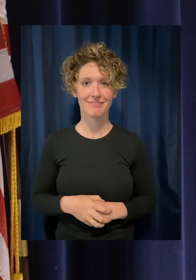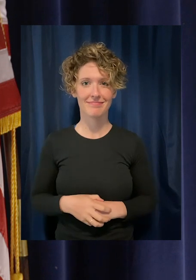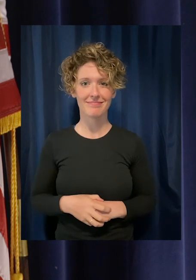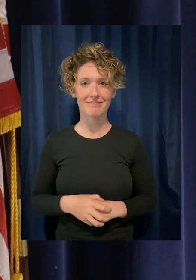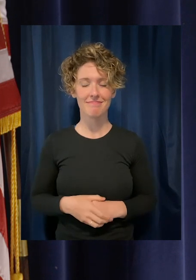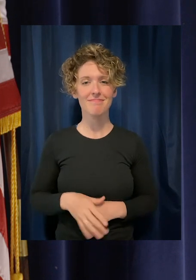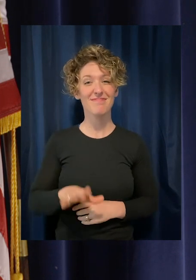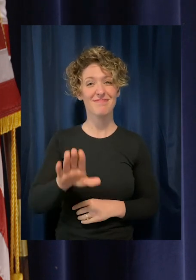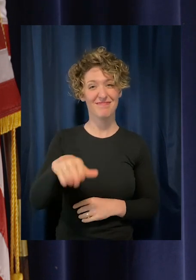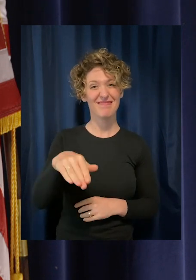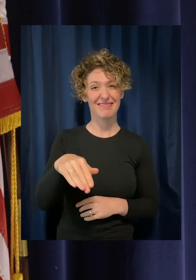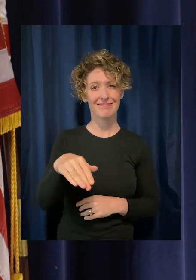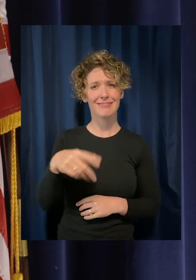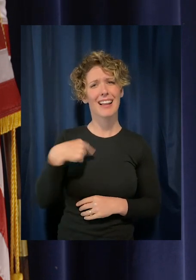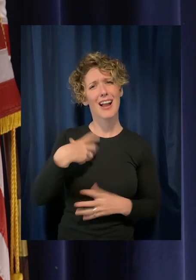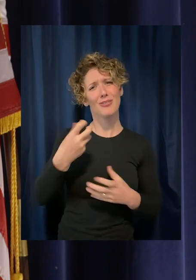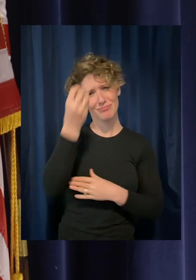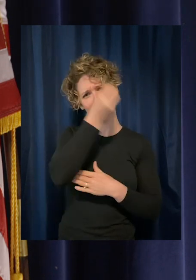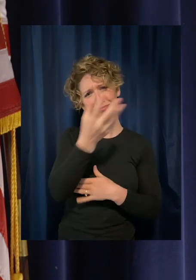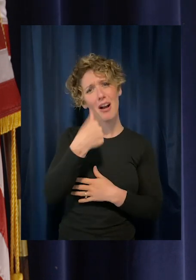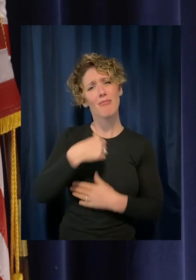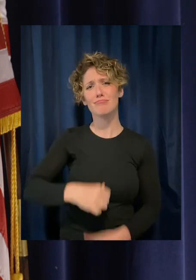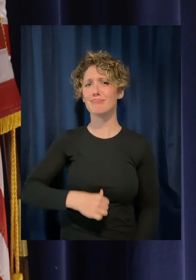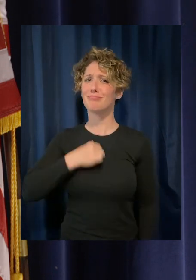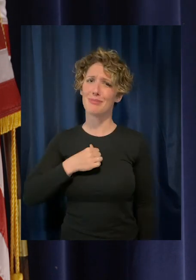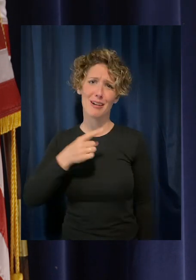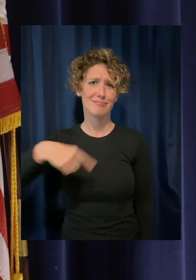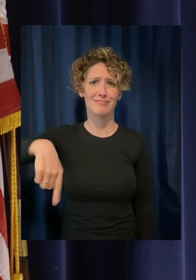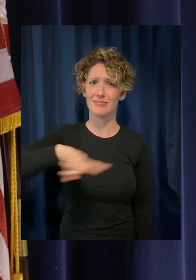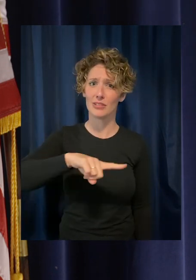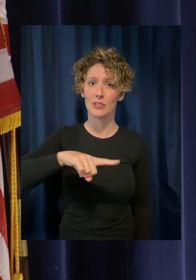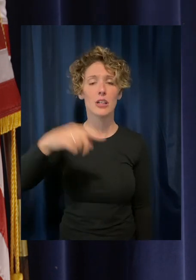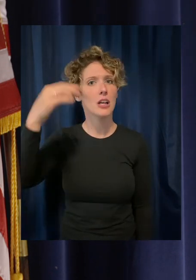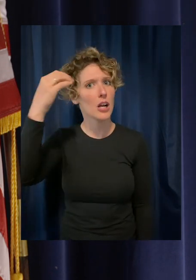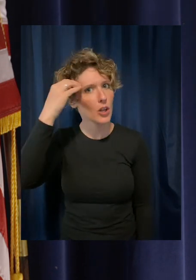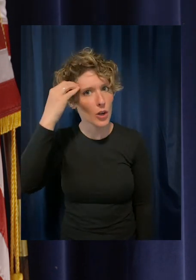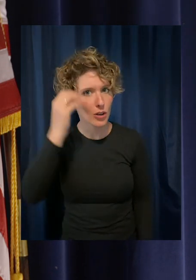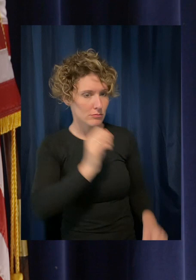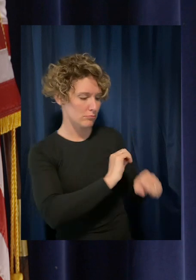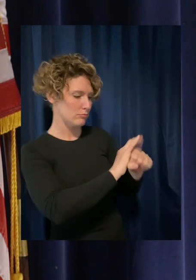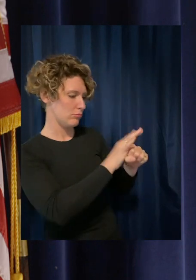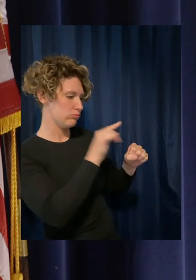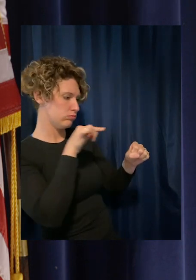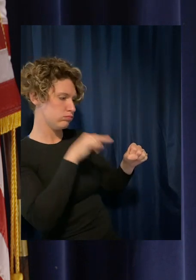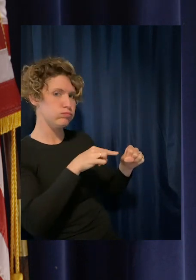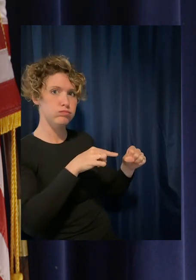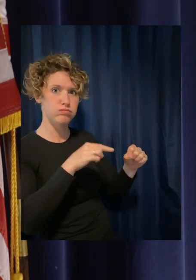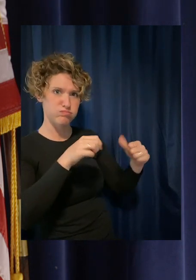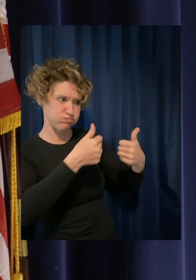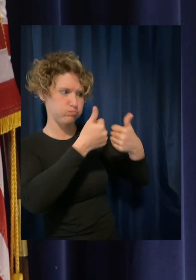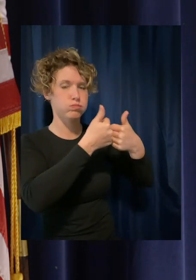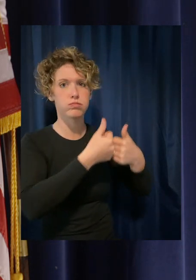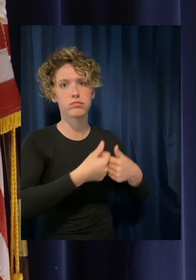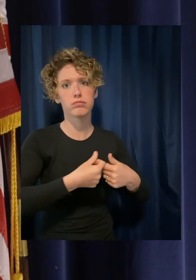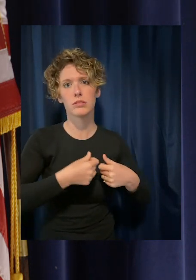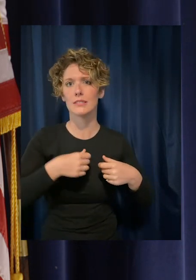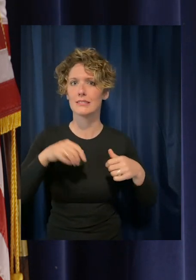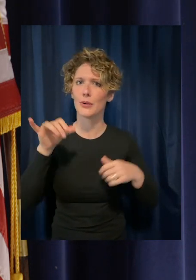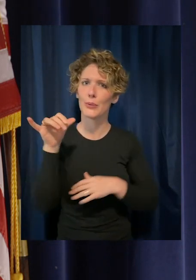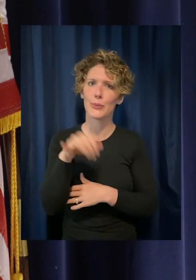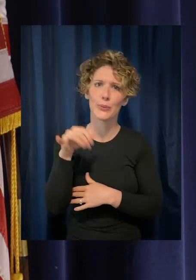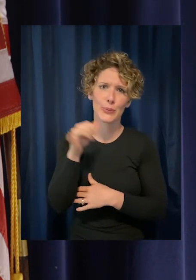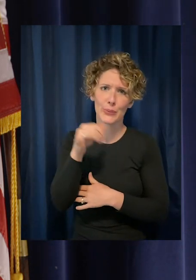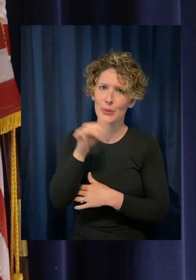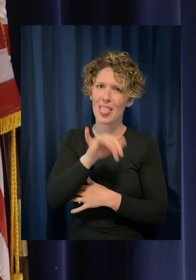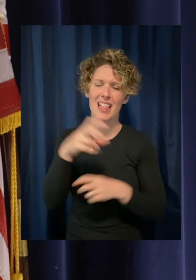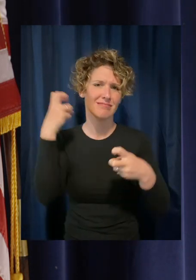say I am so proud of us, and I know how tough it is in the midst of this adversity to look with hope and confidence on